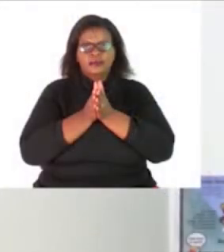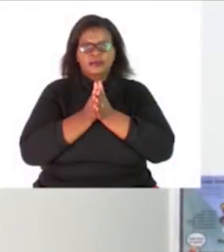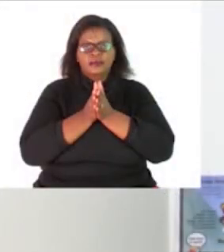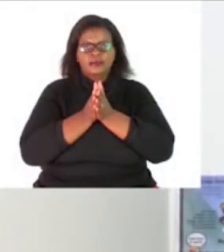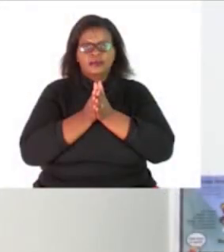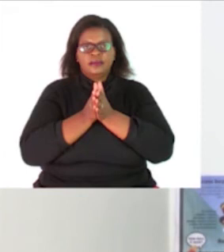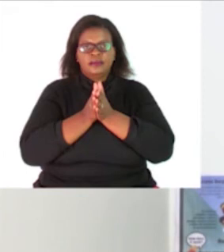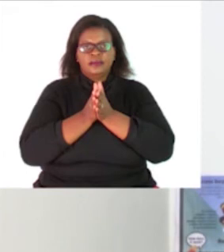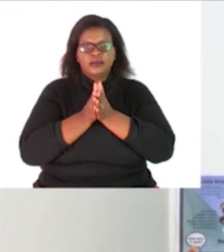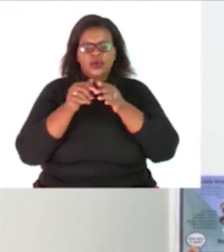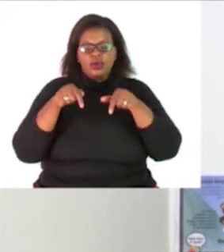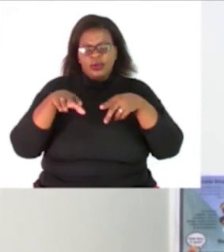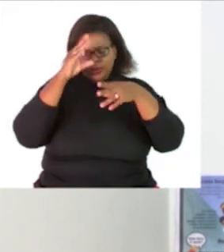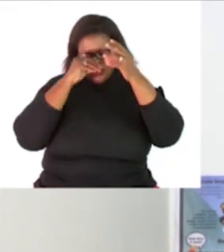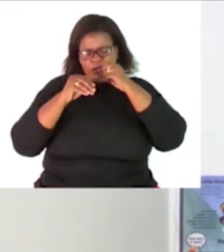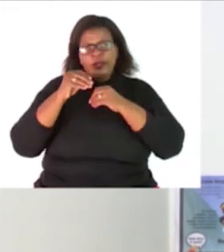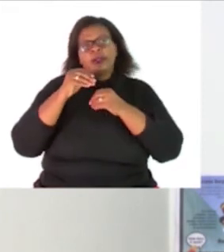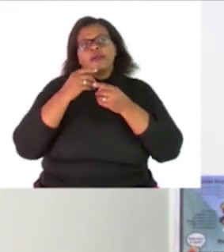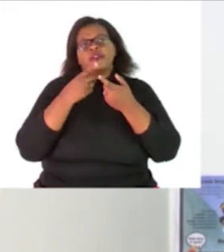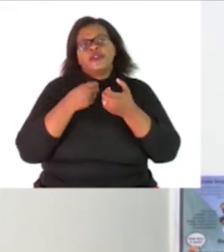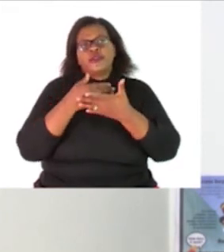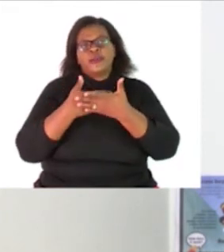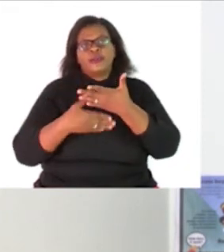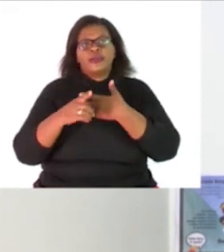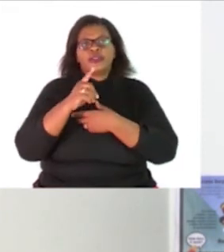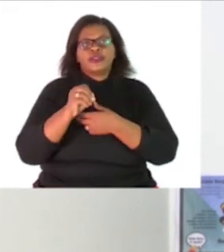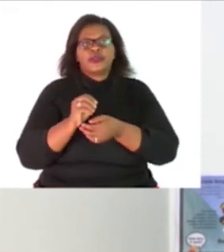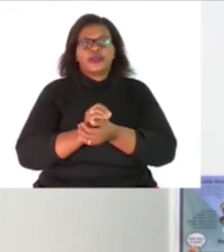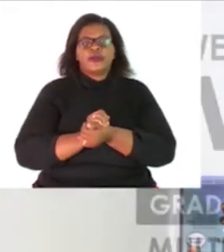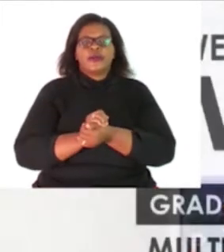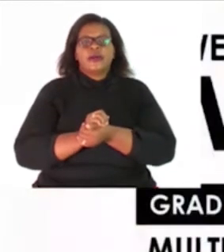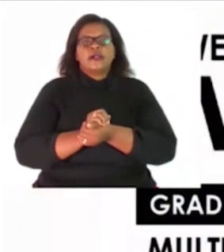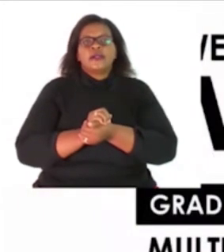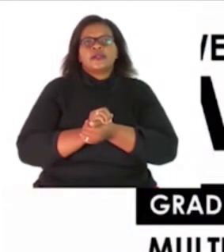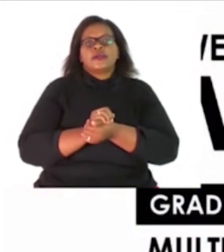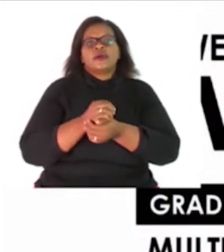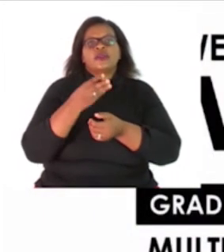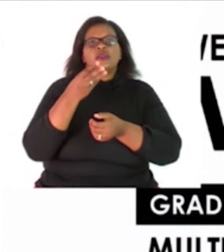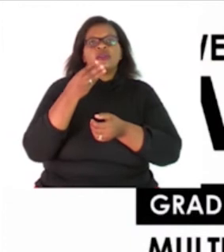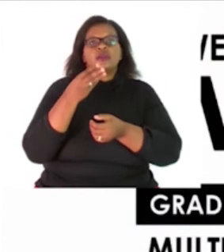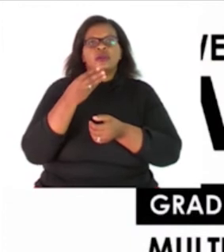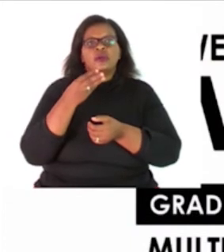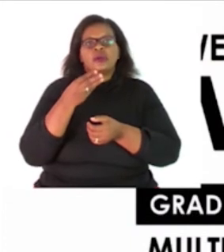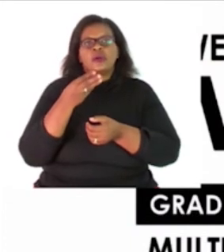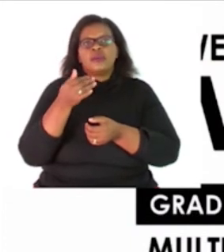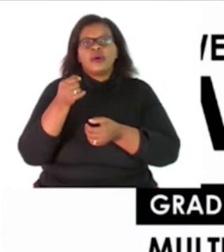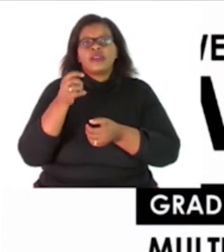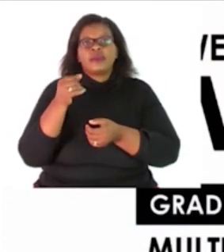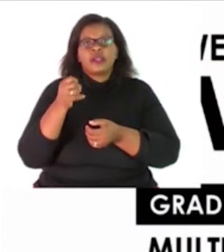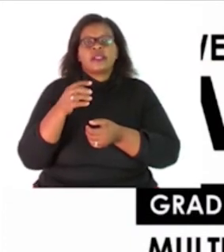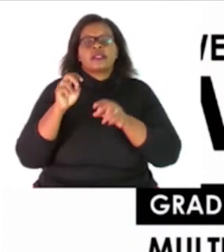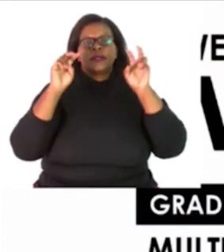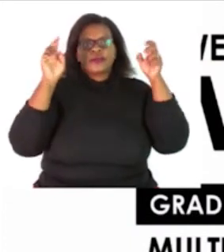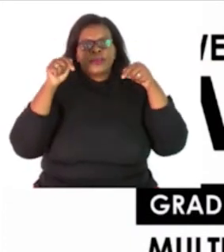Our lesson for today is on page 10, lesson 6, mathematics, and our topic